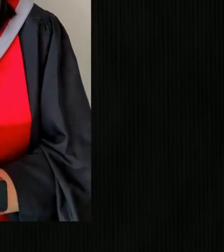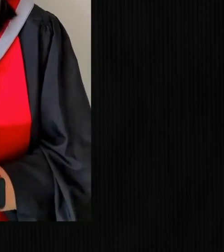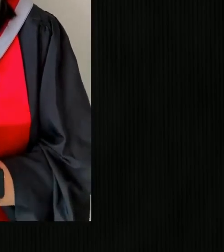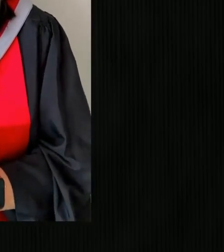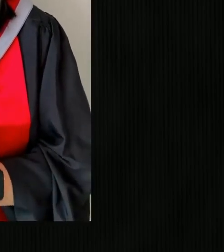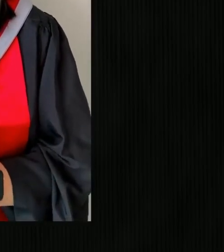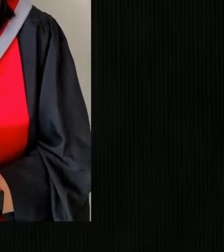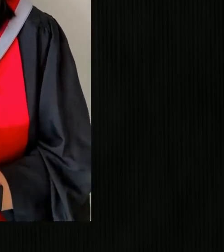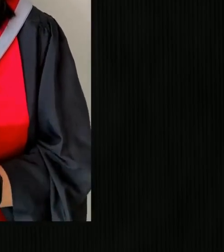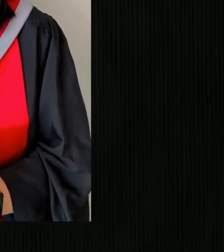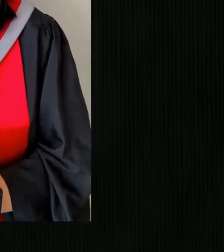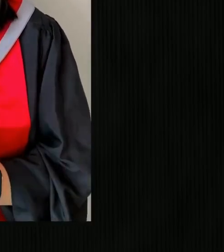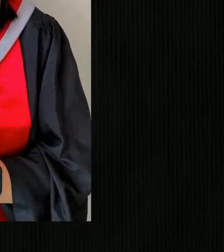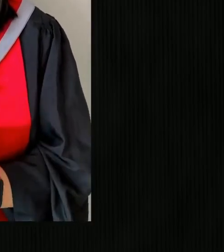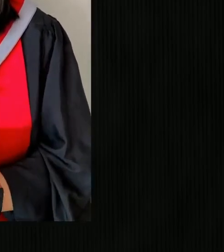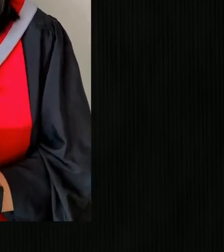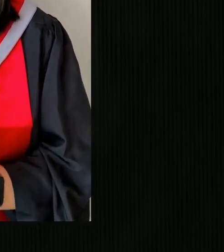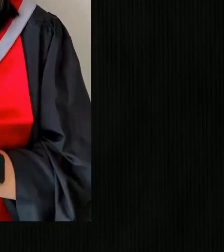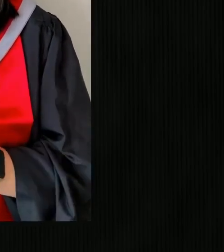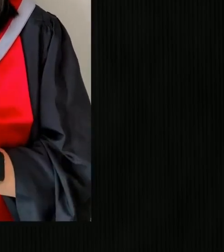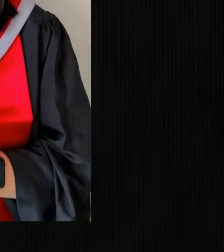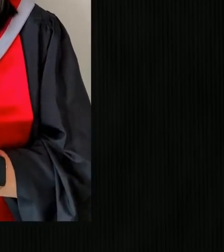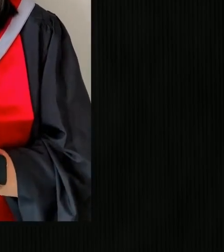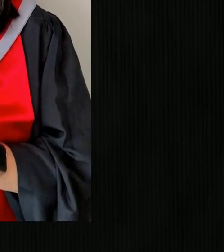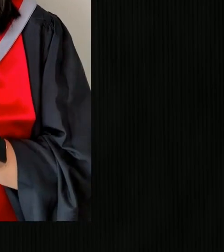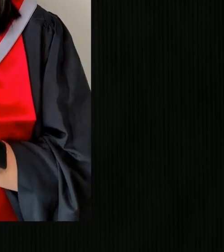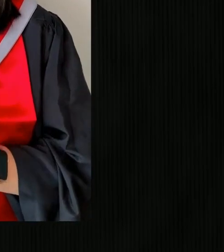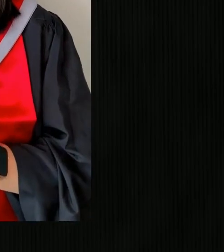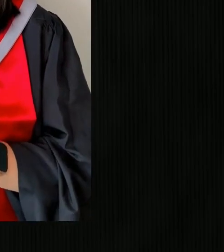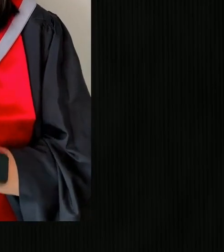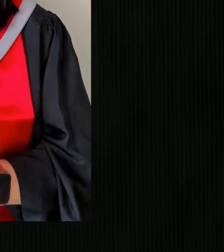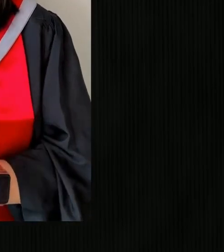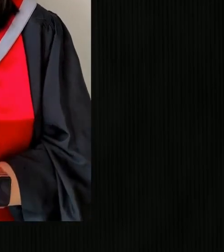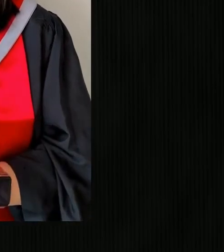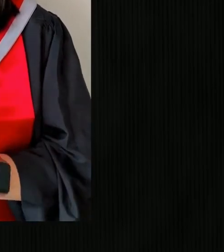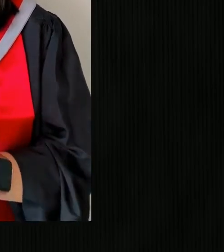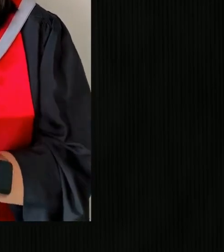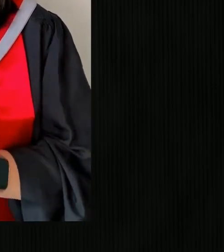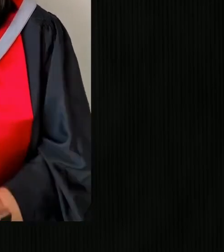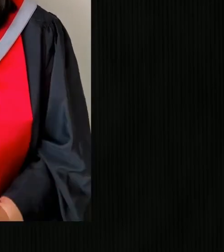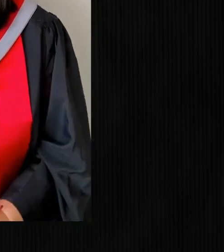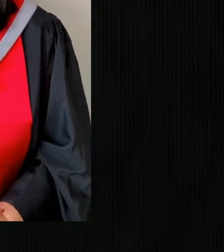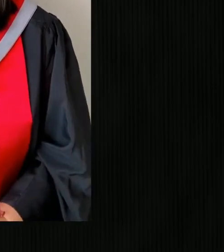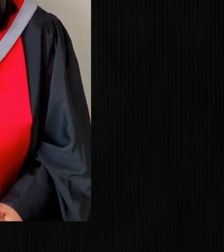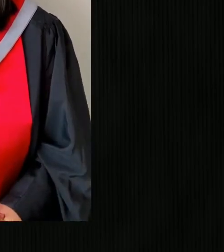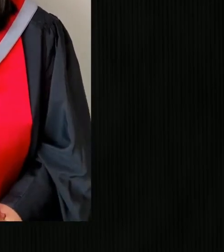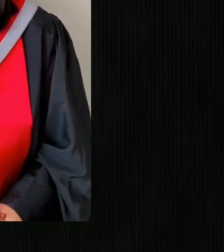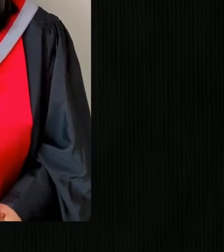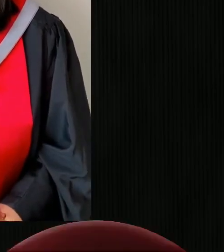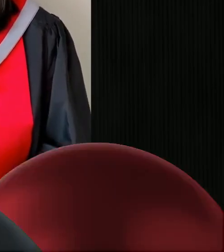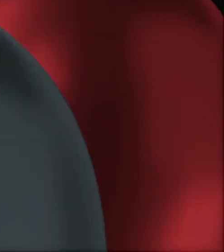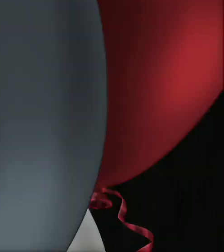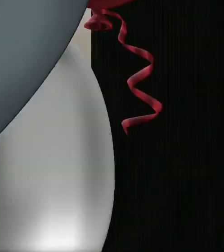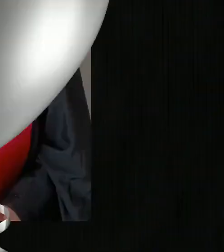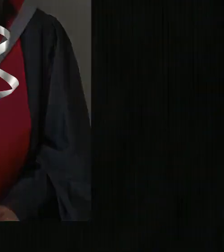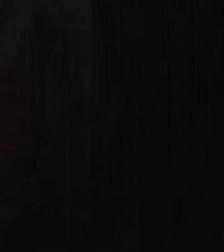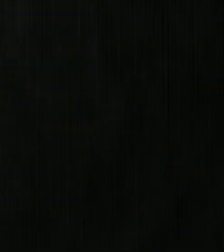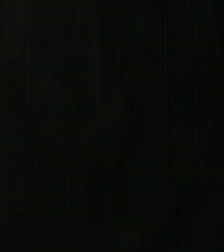America Perla and Impini Table, Mom. I love you. You are my universe. I'm here because of you.